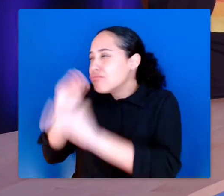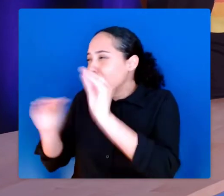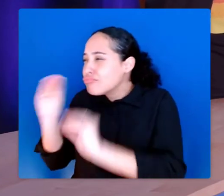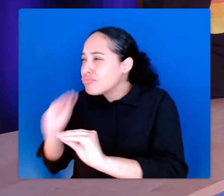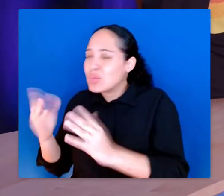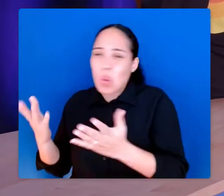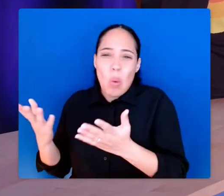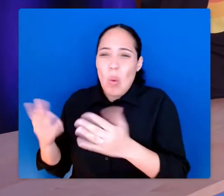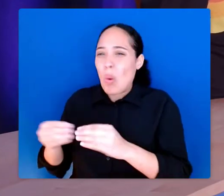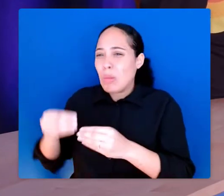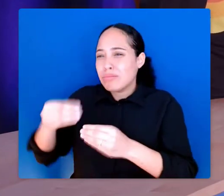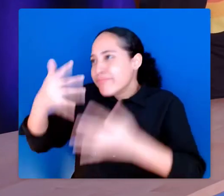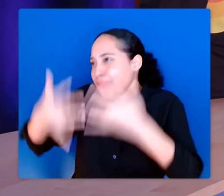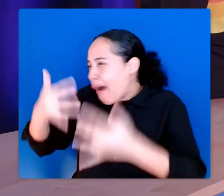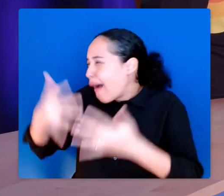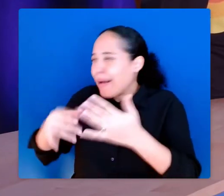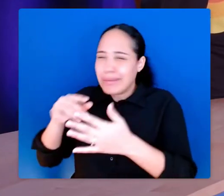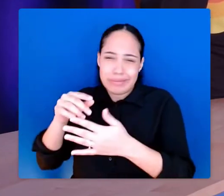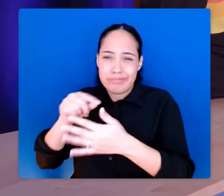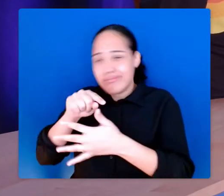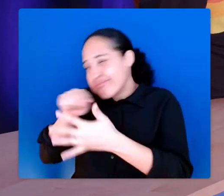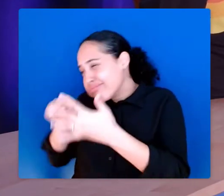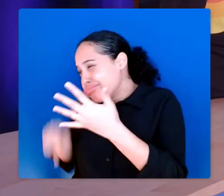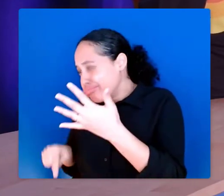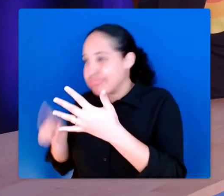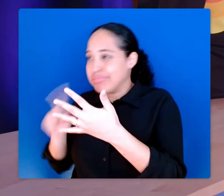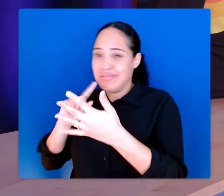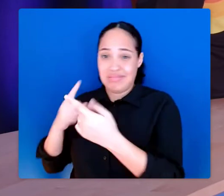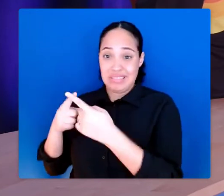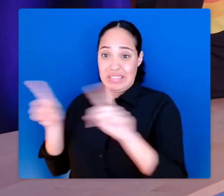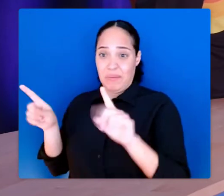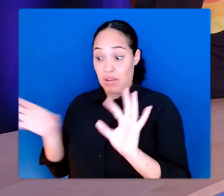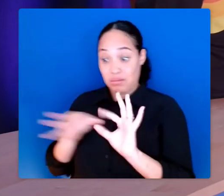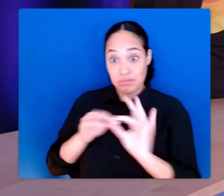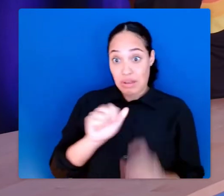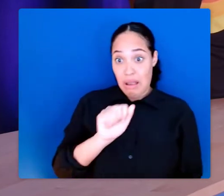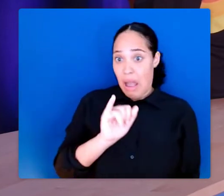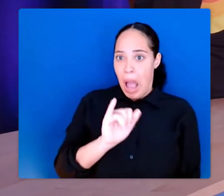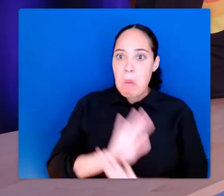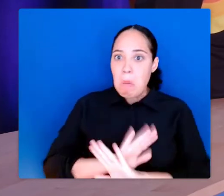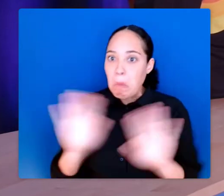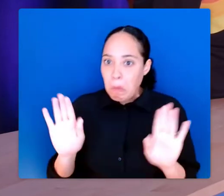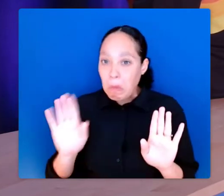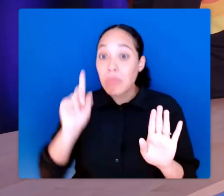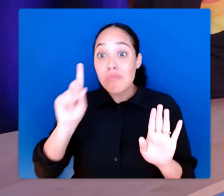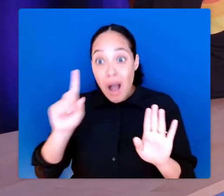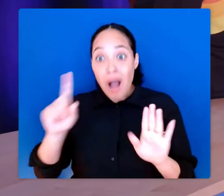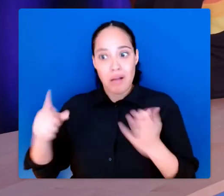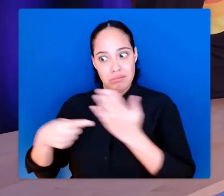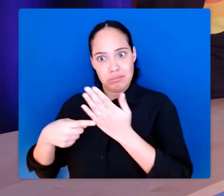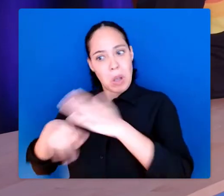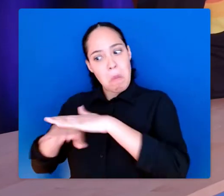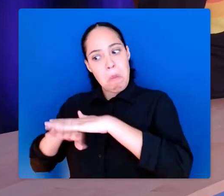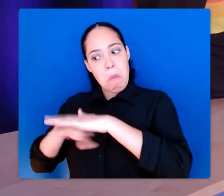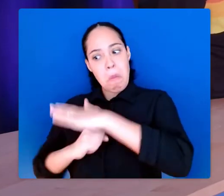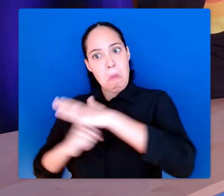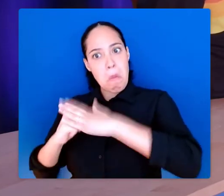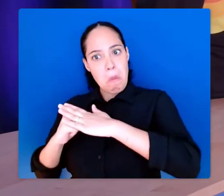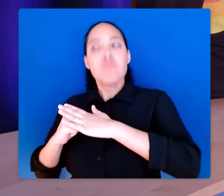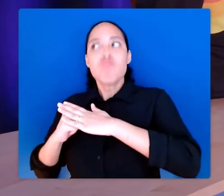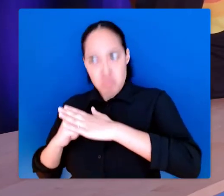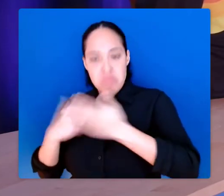And then again, as I said, right, Avanad has this initiative where we are coaching a bit of autistic people